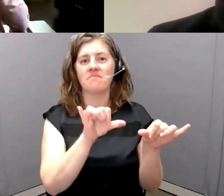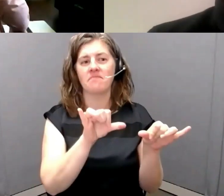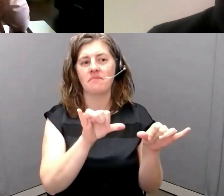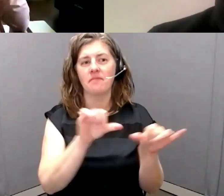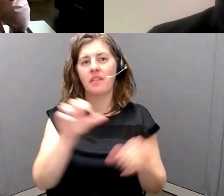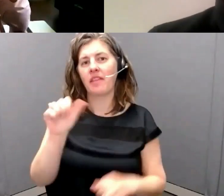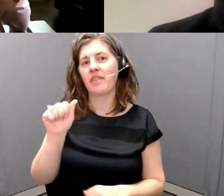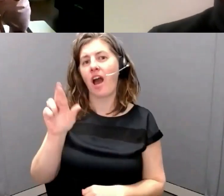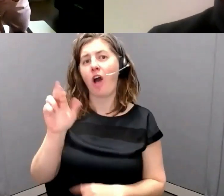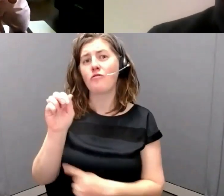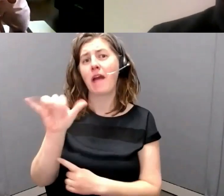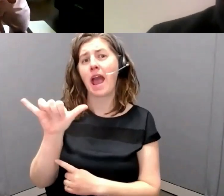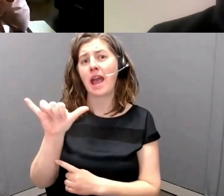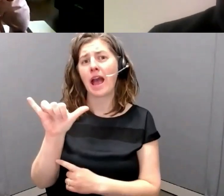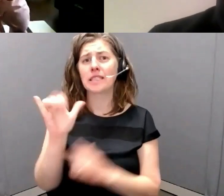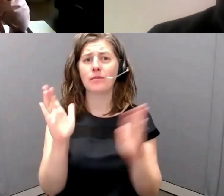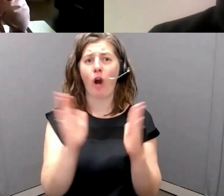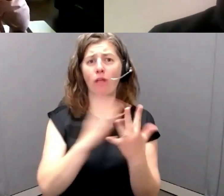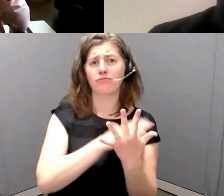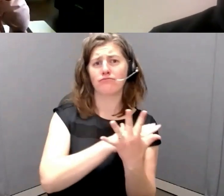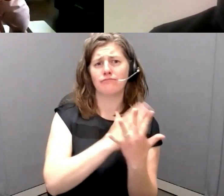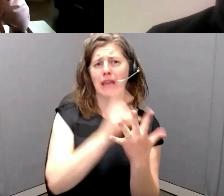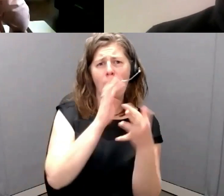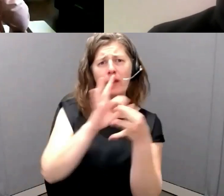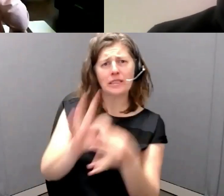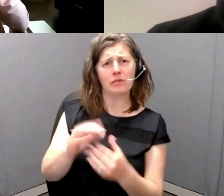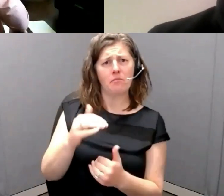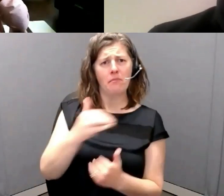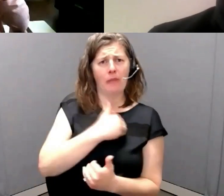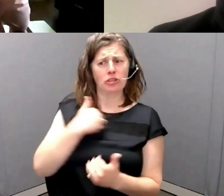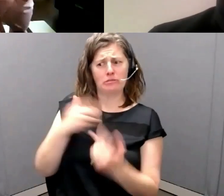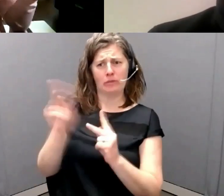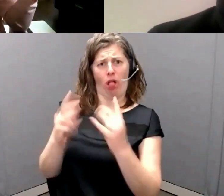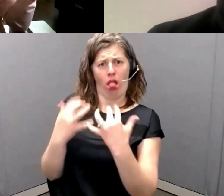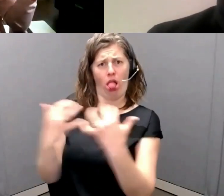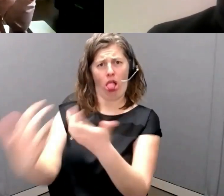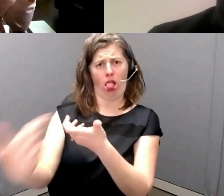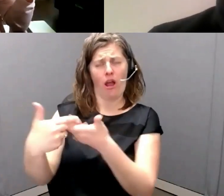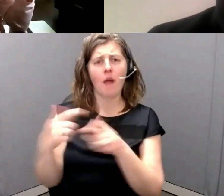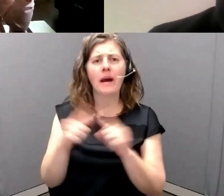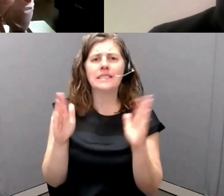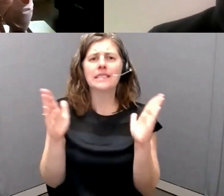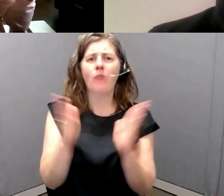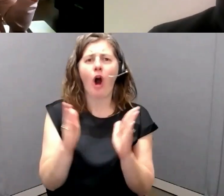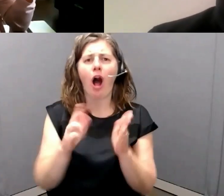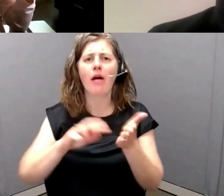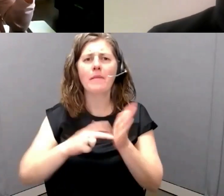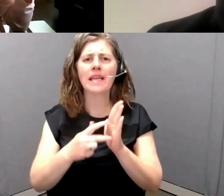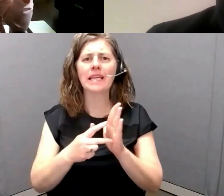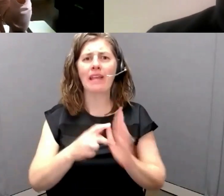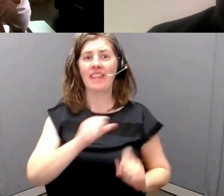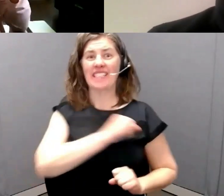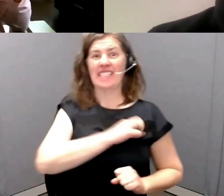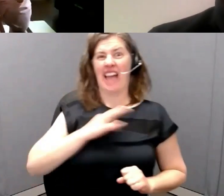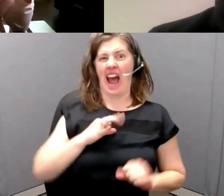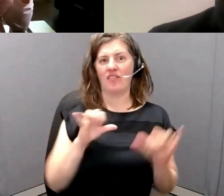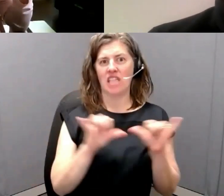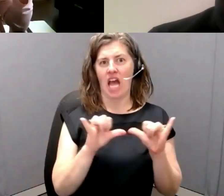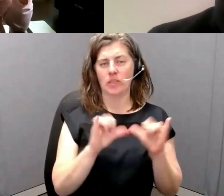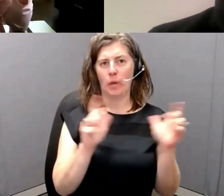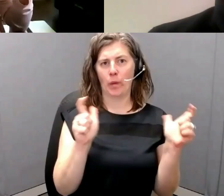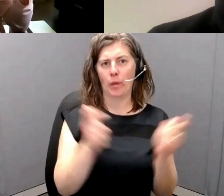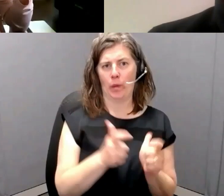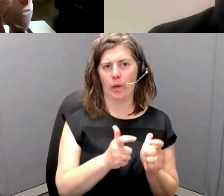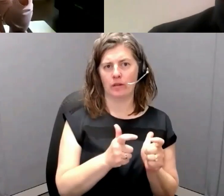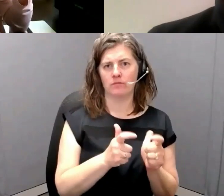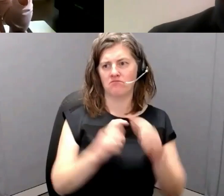as small, not with respect to our membership size, but small with respect to our staff size, where, you know,